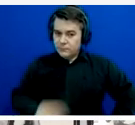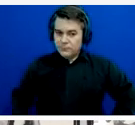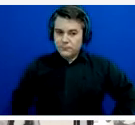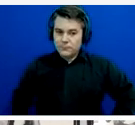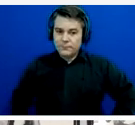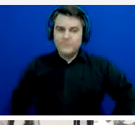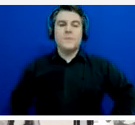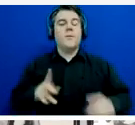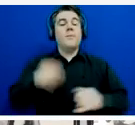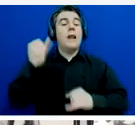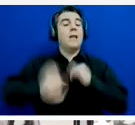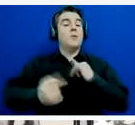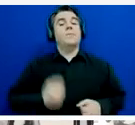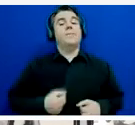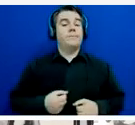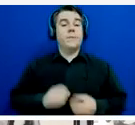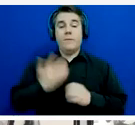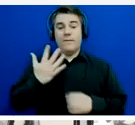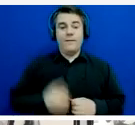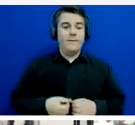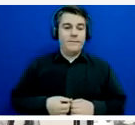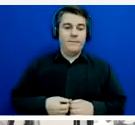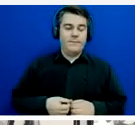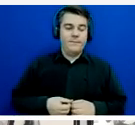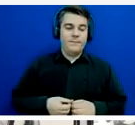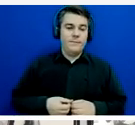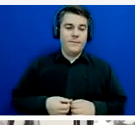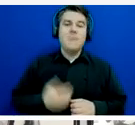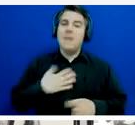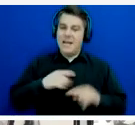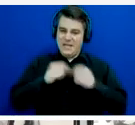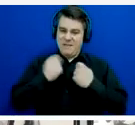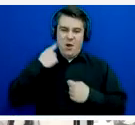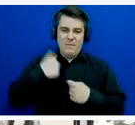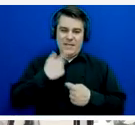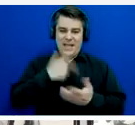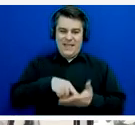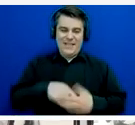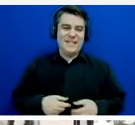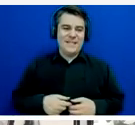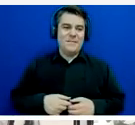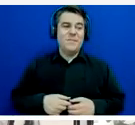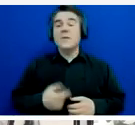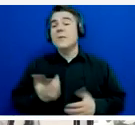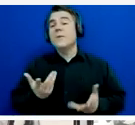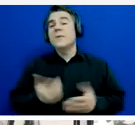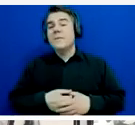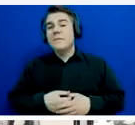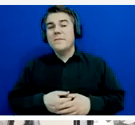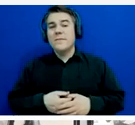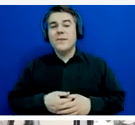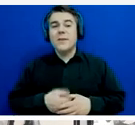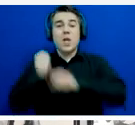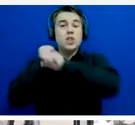Okay, and the last one, number 5. And my team has heard me say this, and that is chop wood,